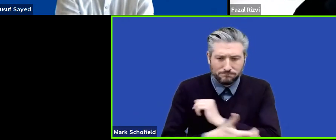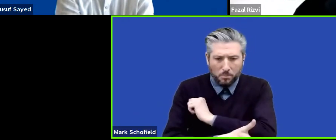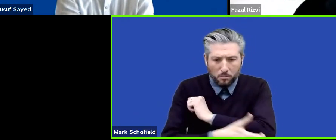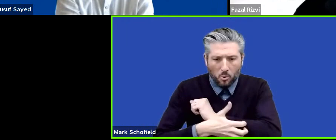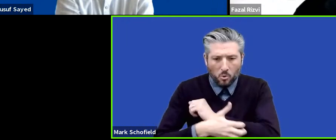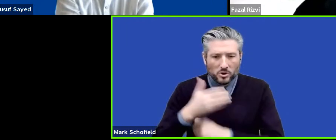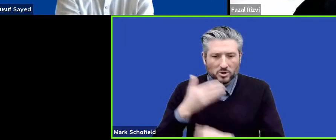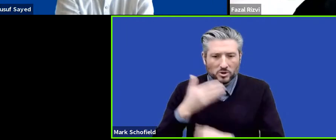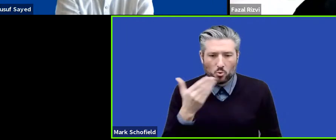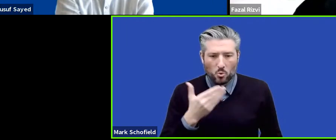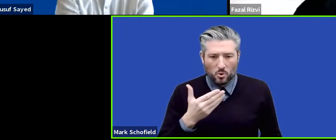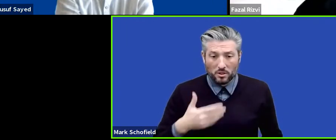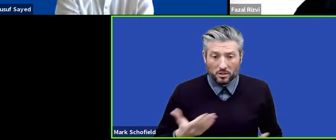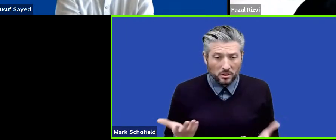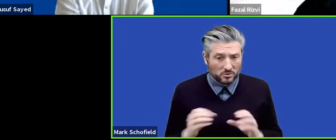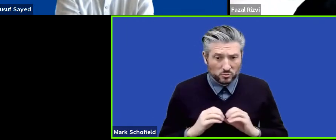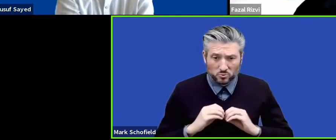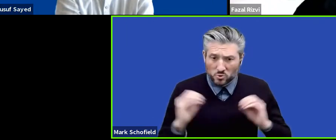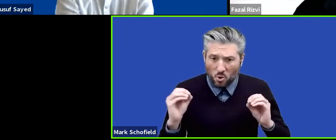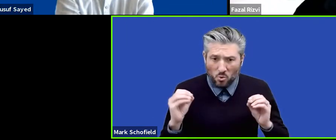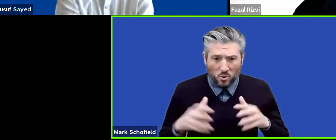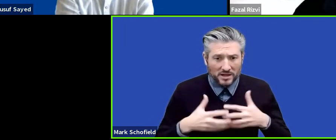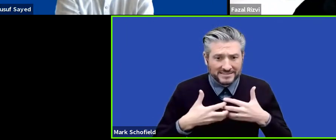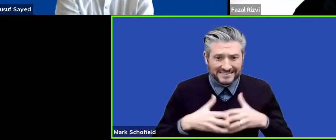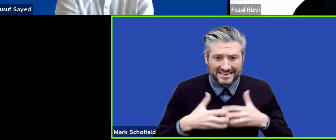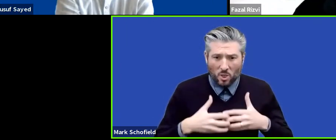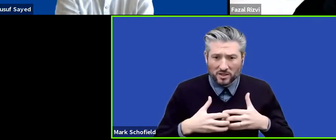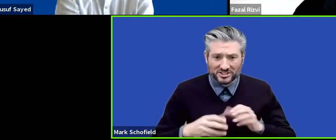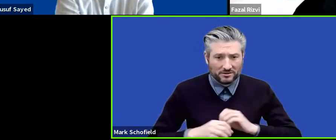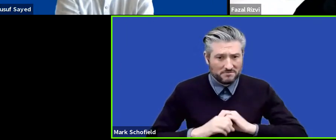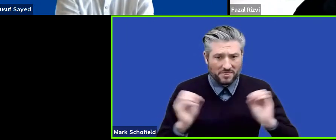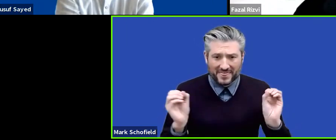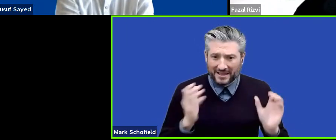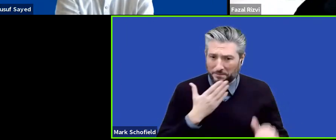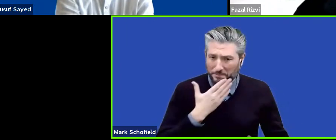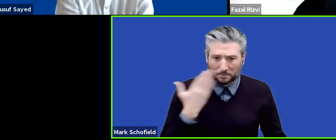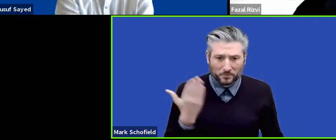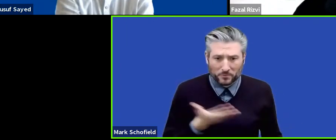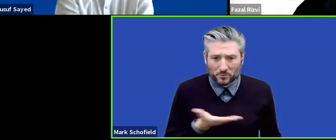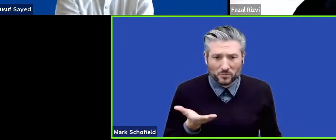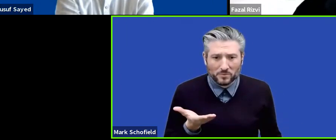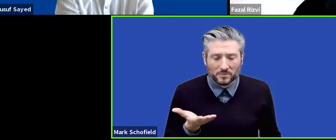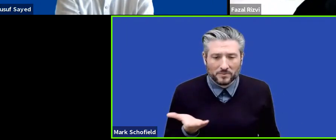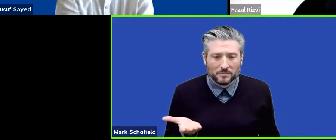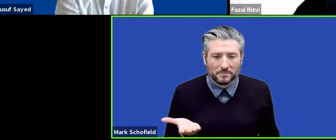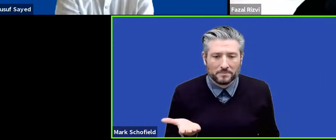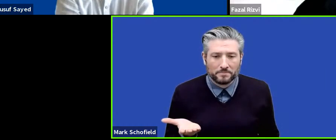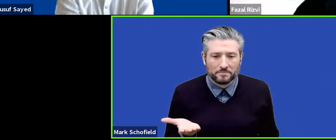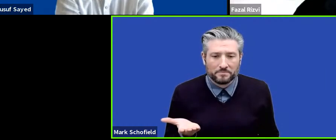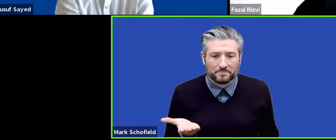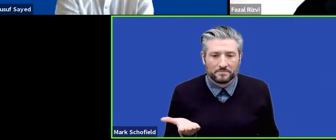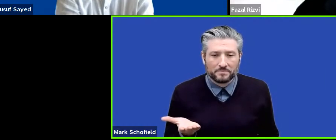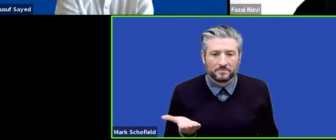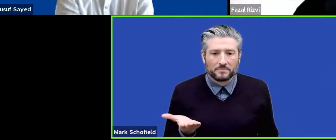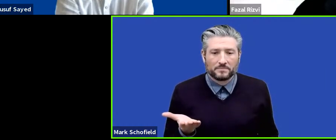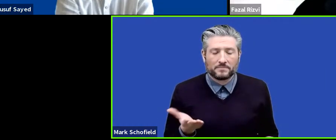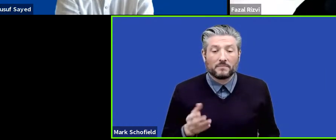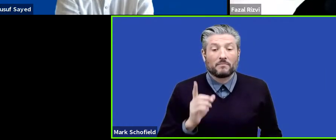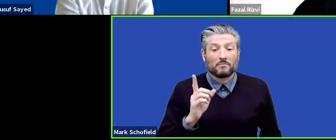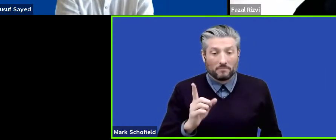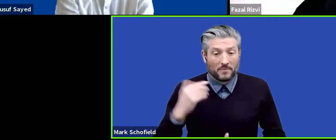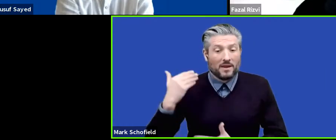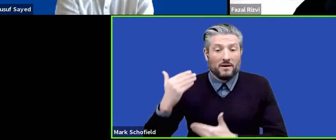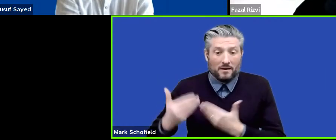the technology because they did not have the technology already anywhere. Now, when the corporations and